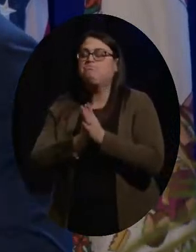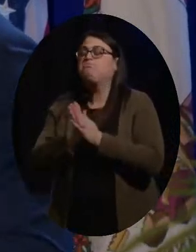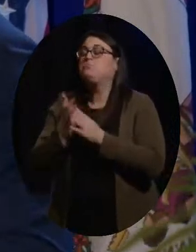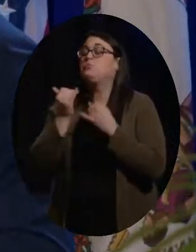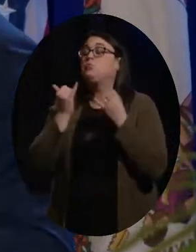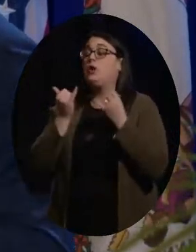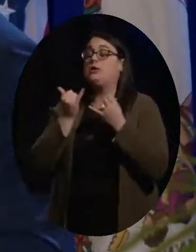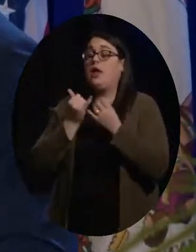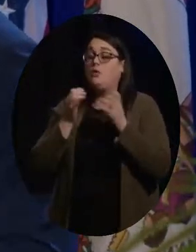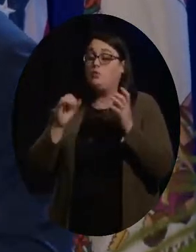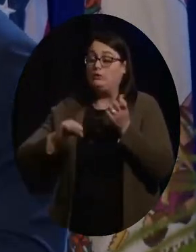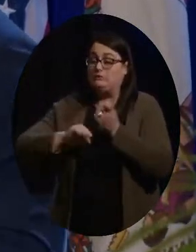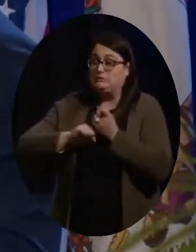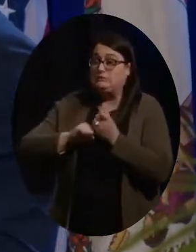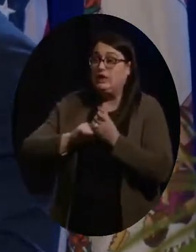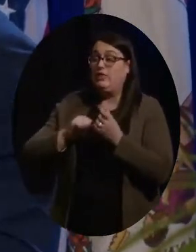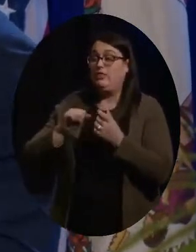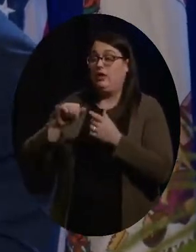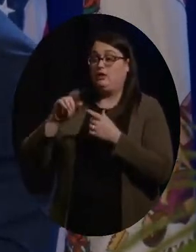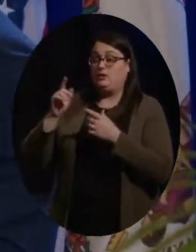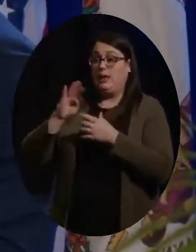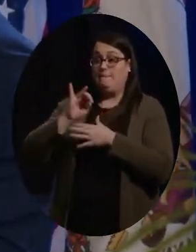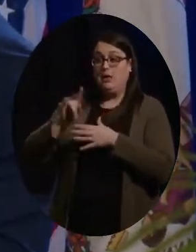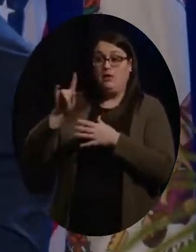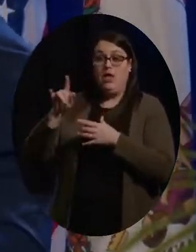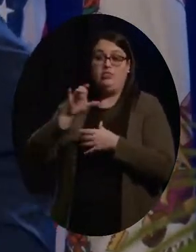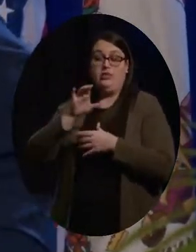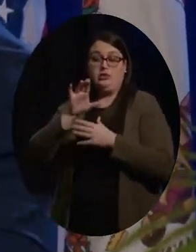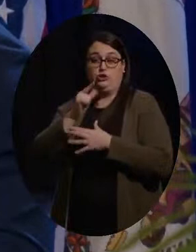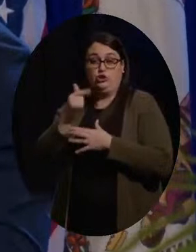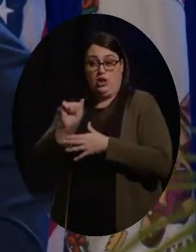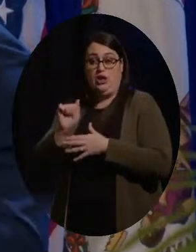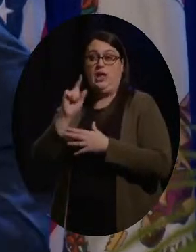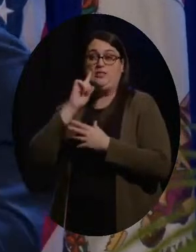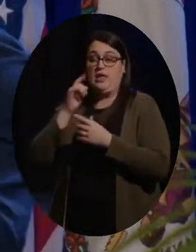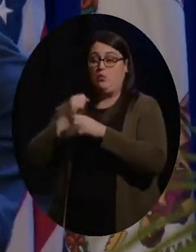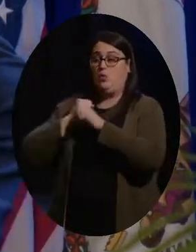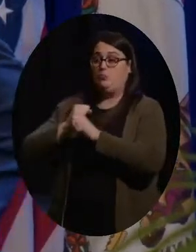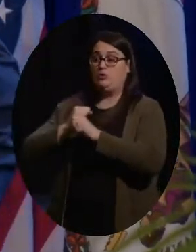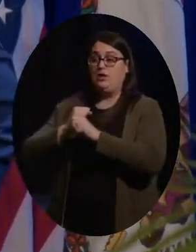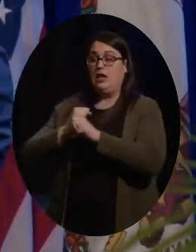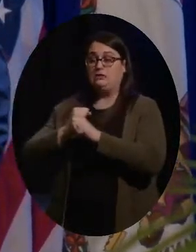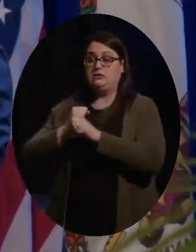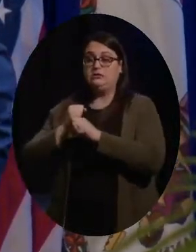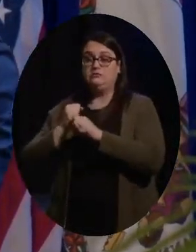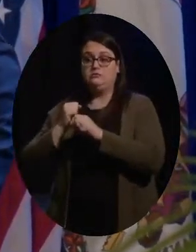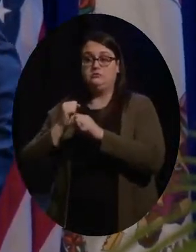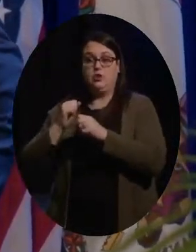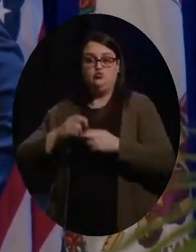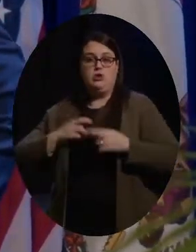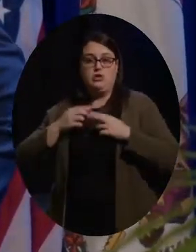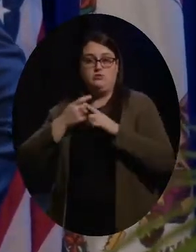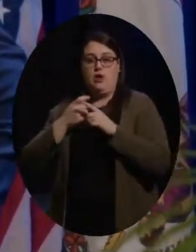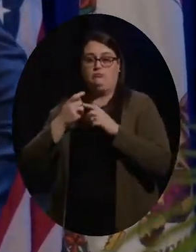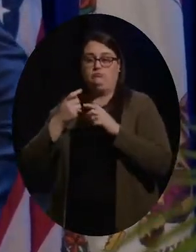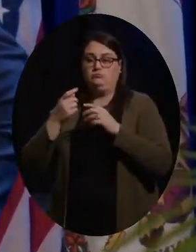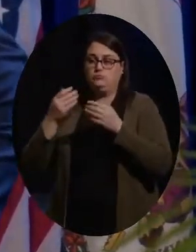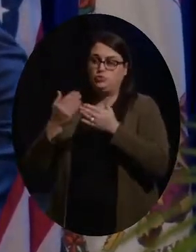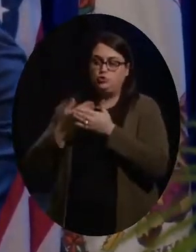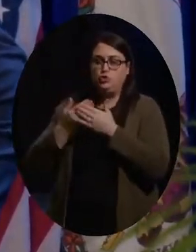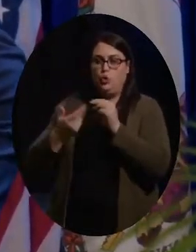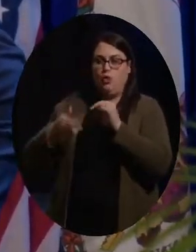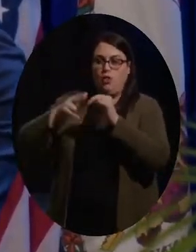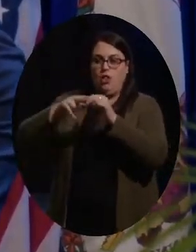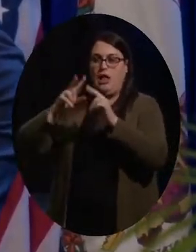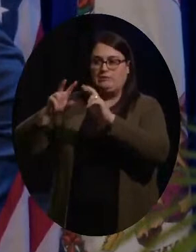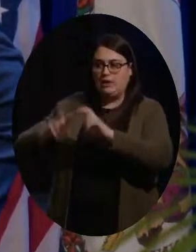currently advocating for a bill in the General Assembly that will protect long-term residents from rising property assessments. This is something our